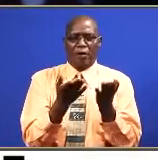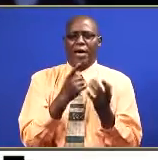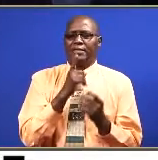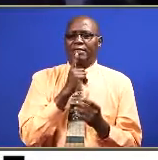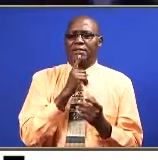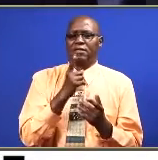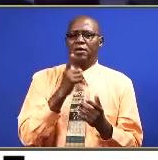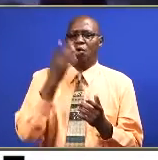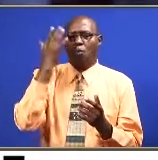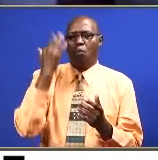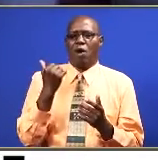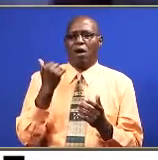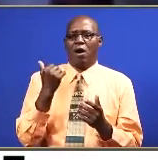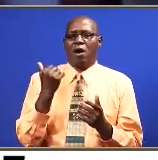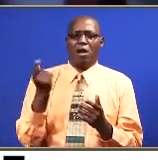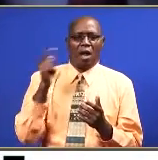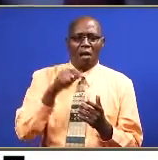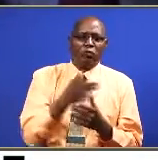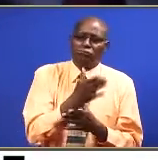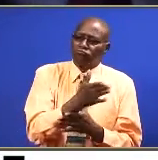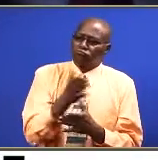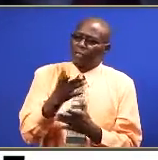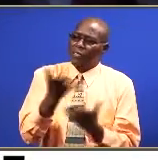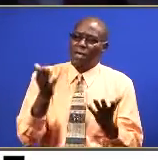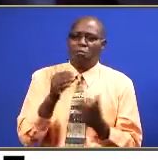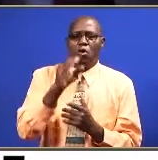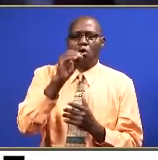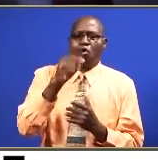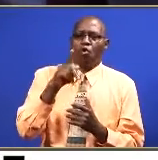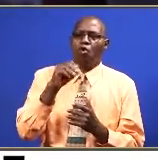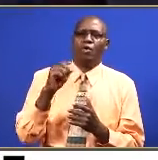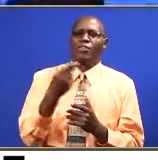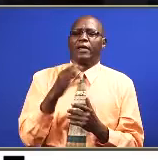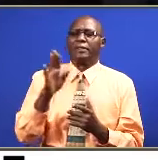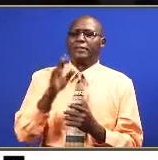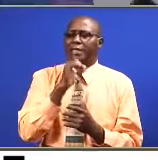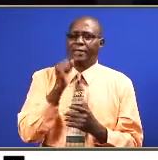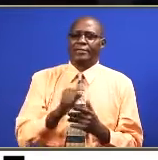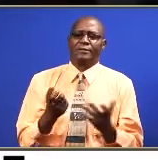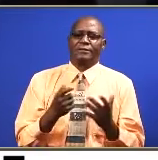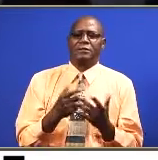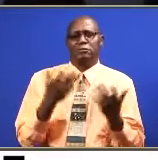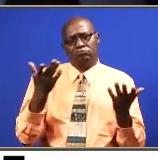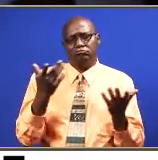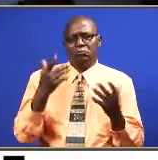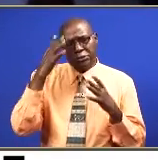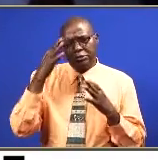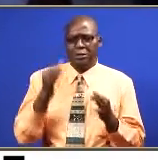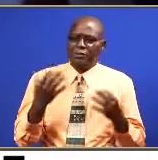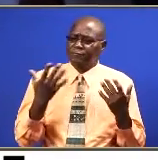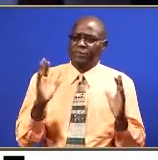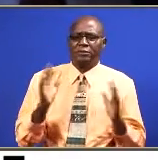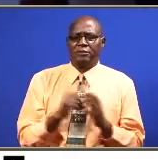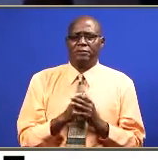I not want to go and greet Bishop Okoth at his age? Therefore, I had to take that decision, and I want to